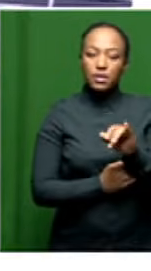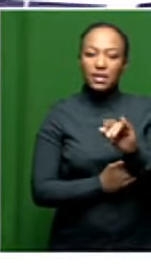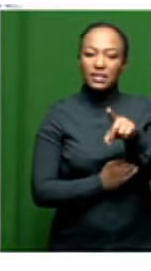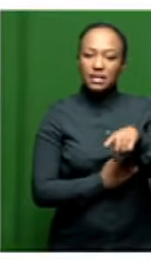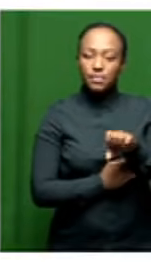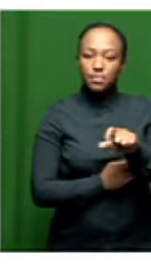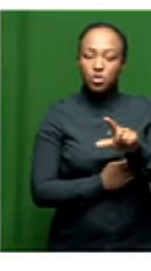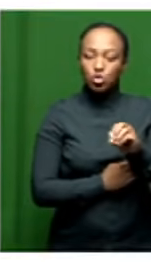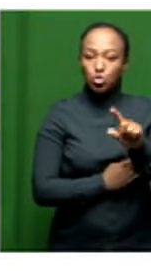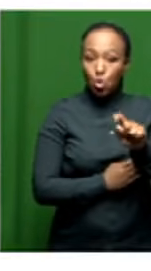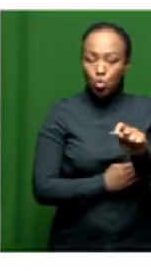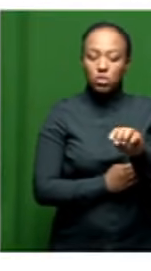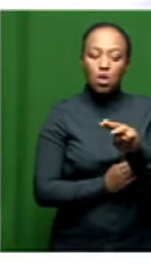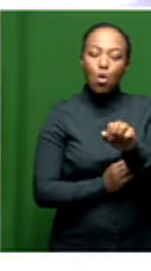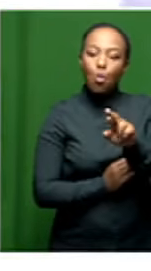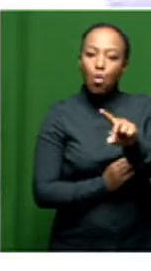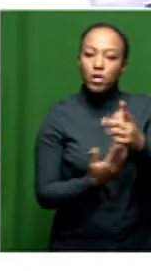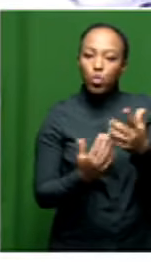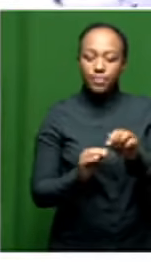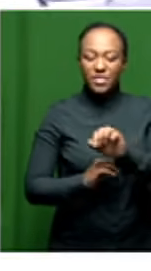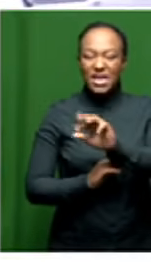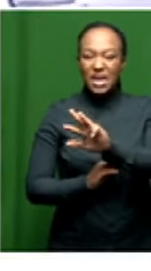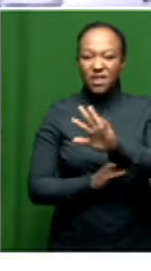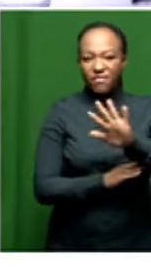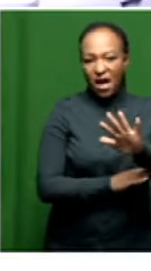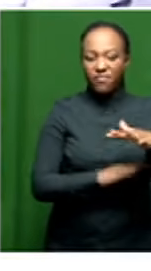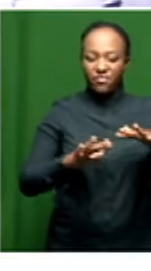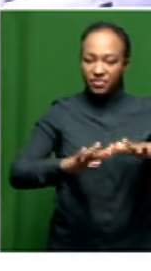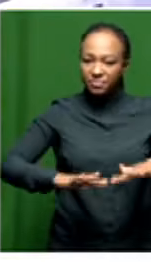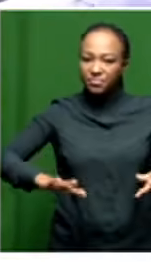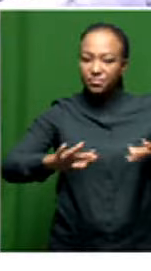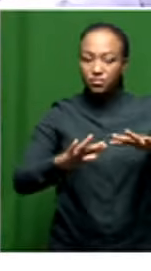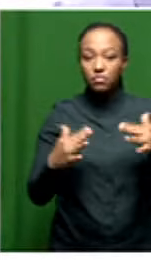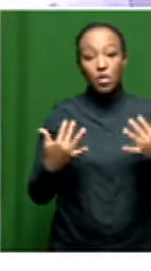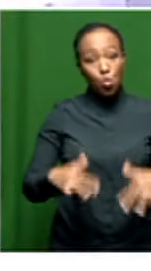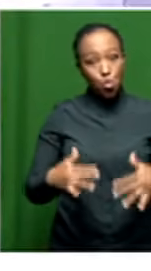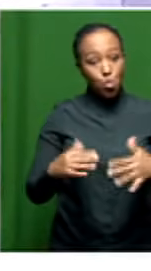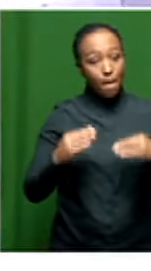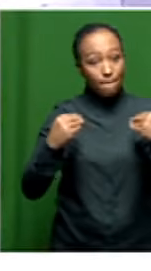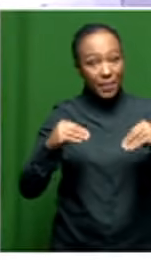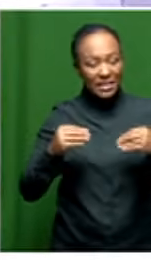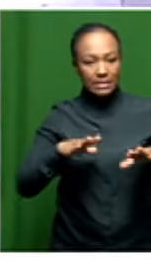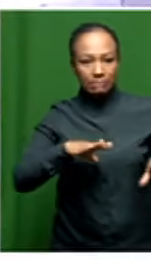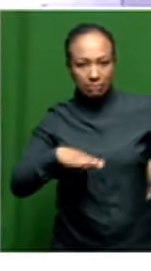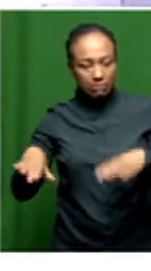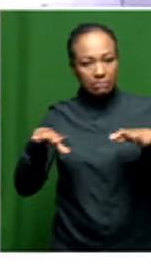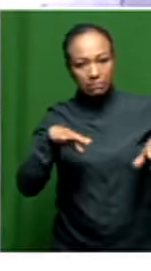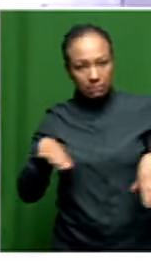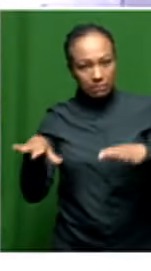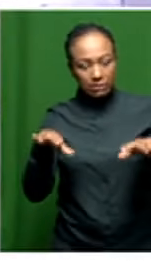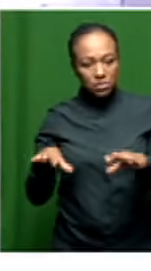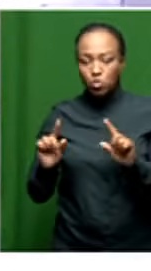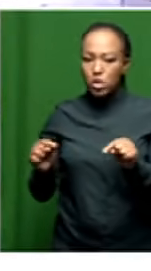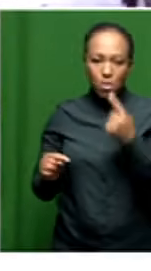Ward 95. That's the ward that we are in here at the moment. And I mean, this is a hive of activity this morning, Sakina. You cannot